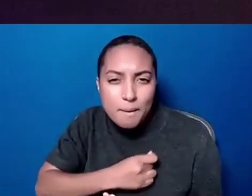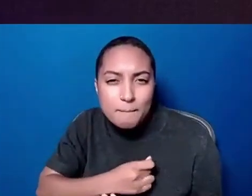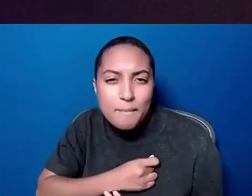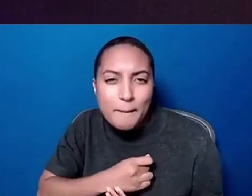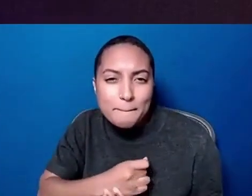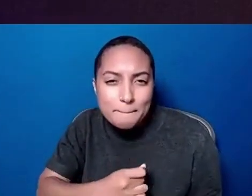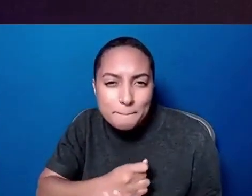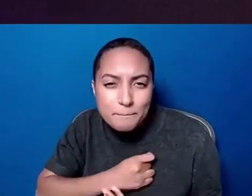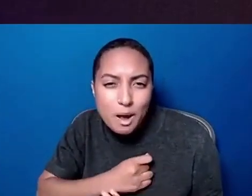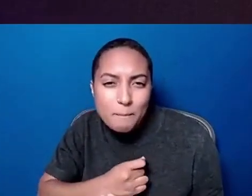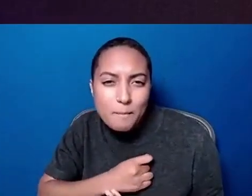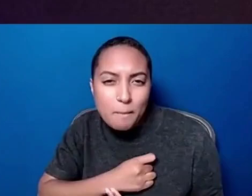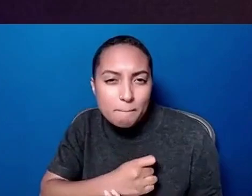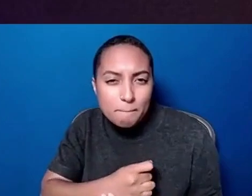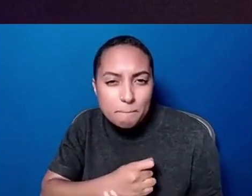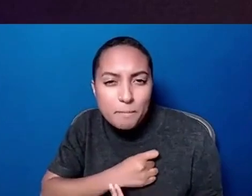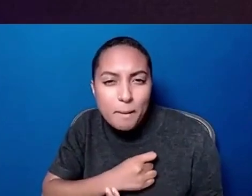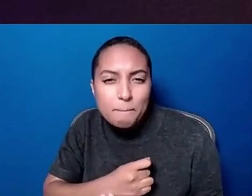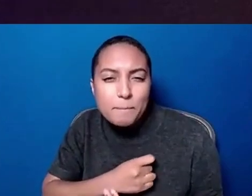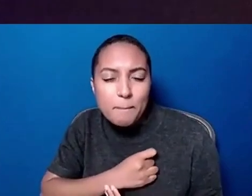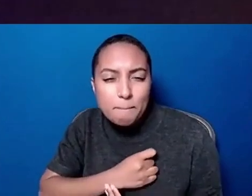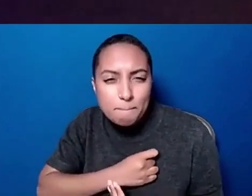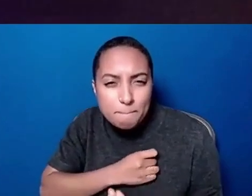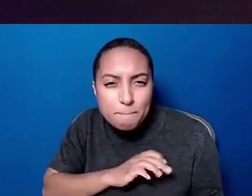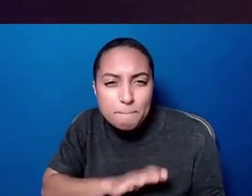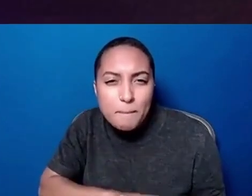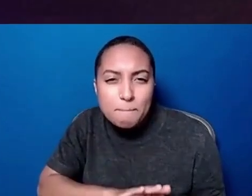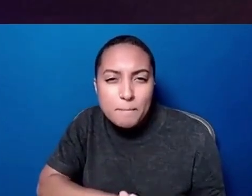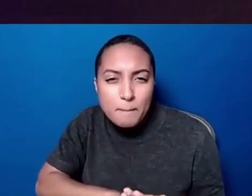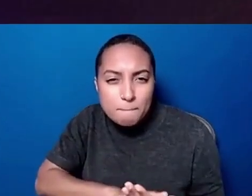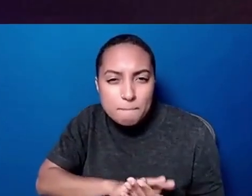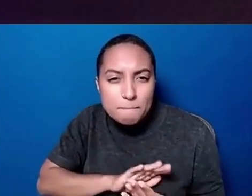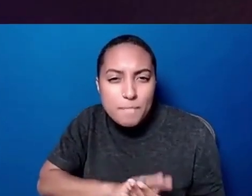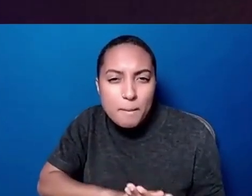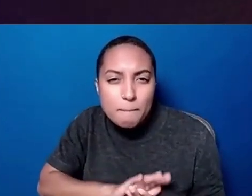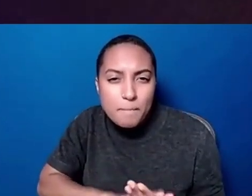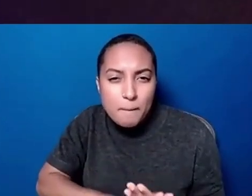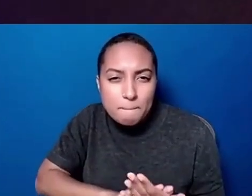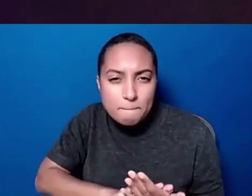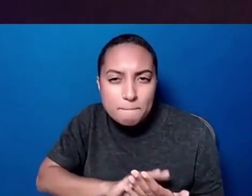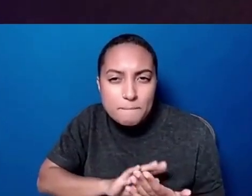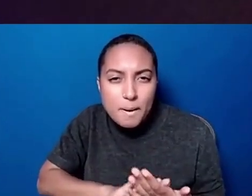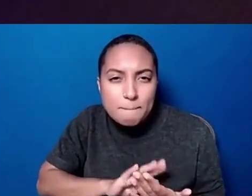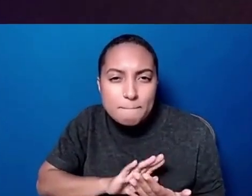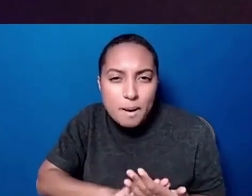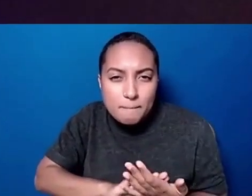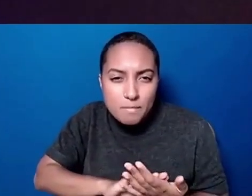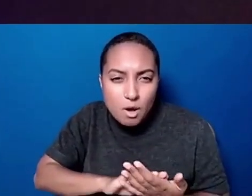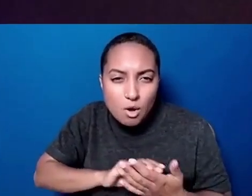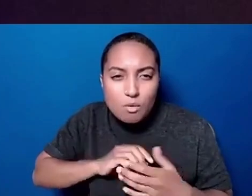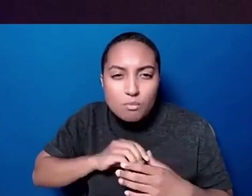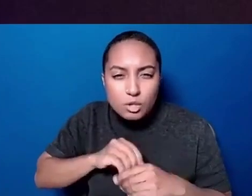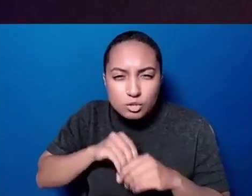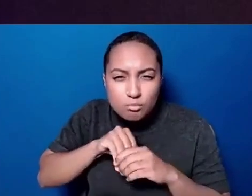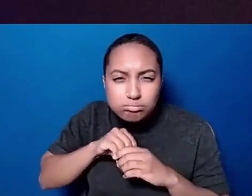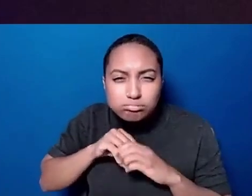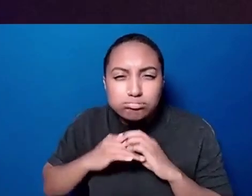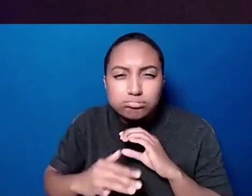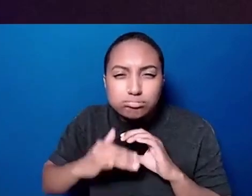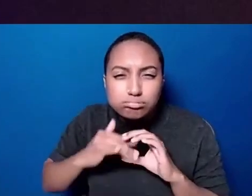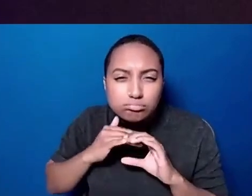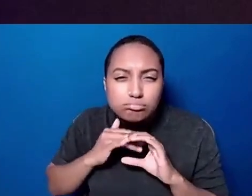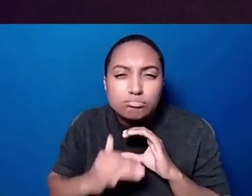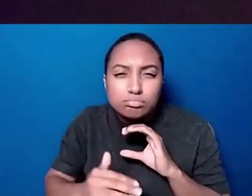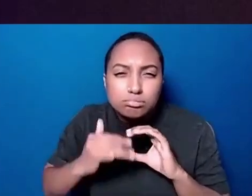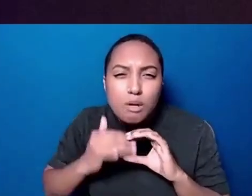Beating, beating, beating marrow into bones, beating blood into the highways and byways of veins